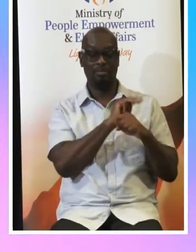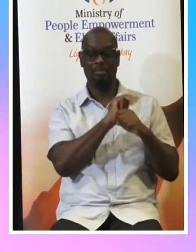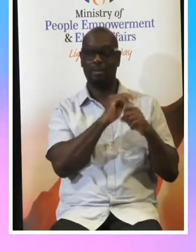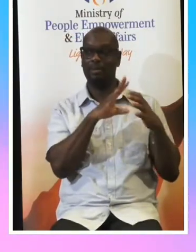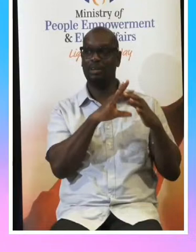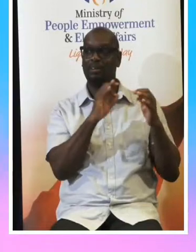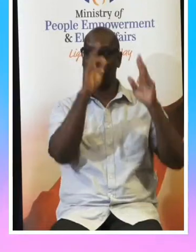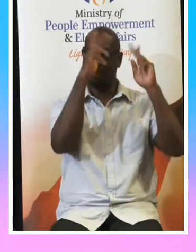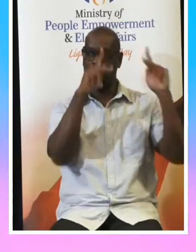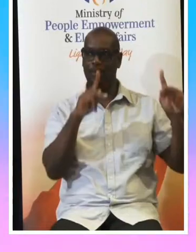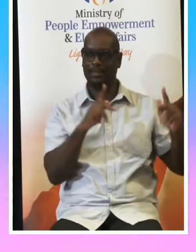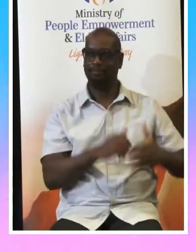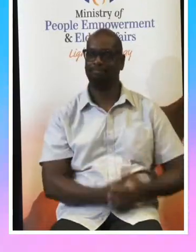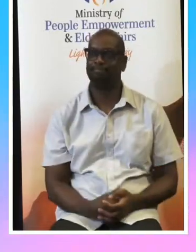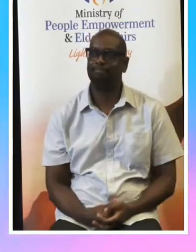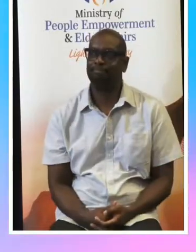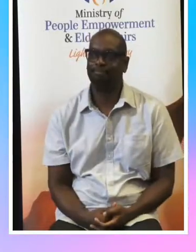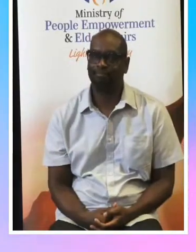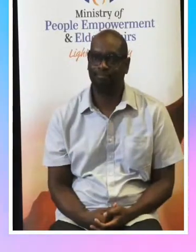of Parliament, Mr. Hinkson.